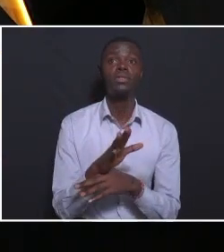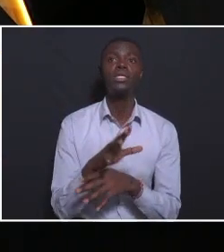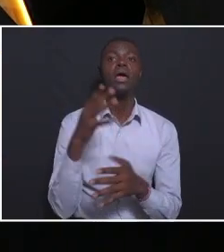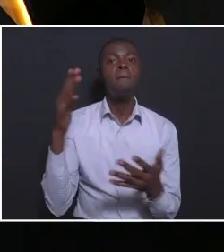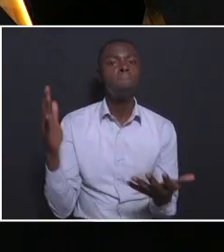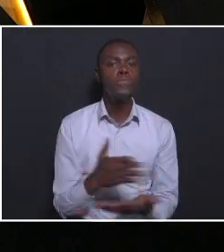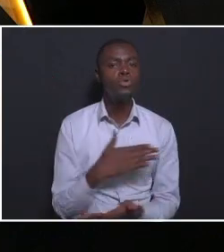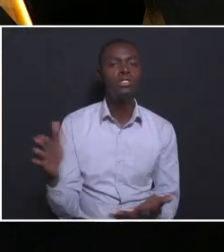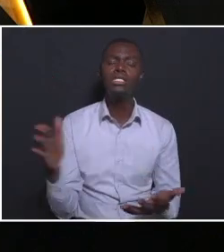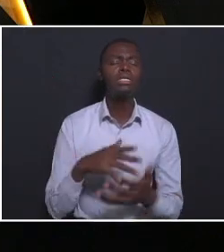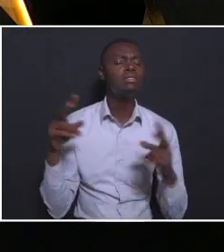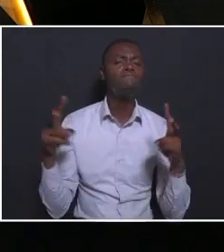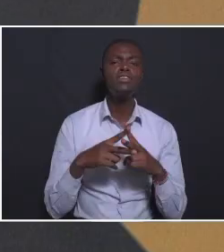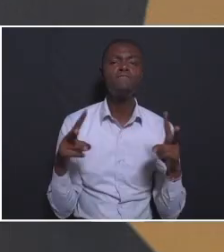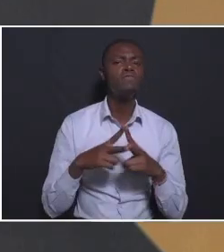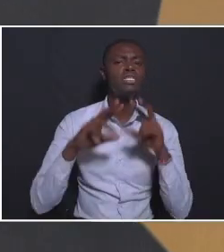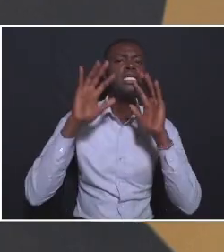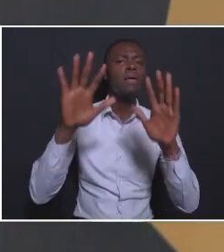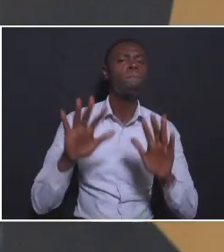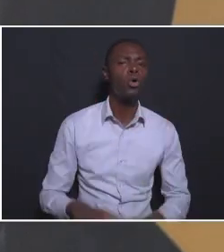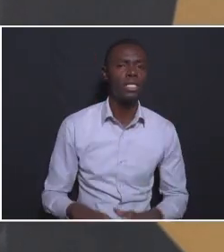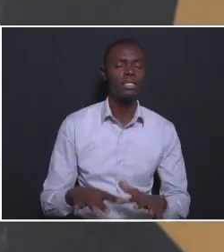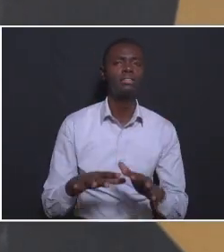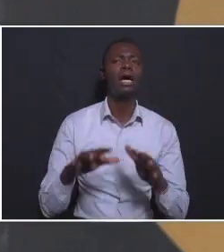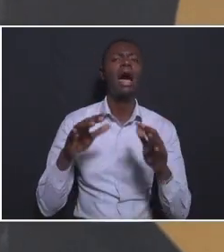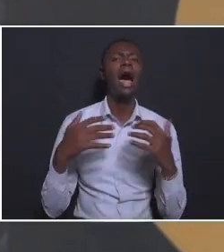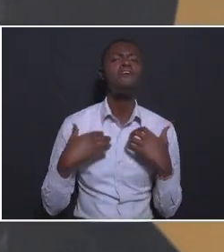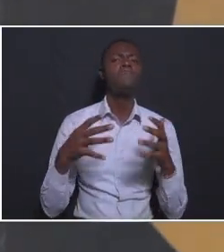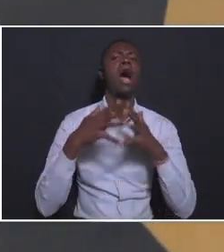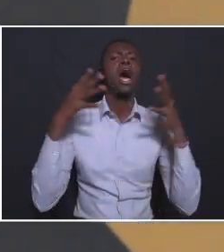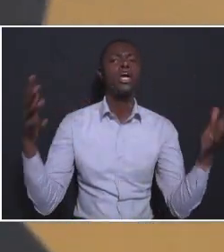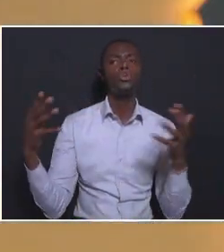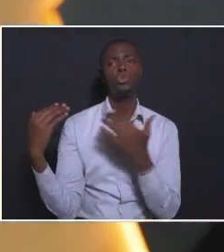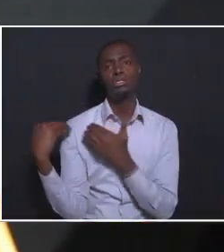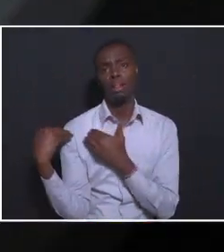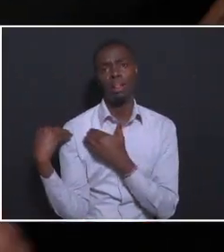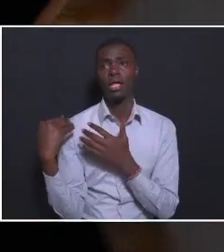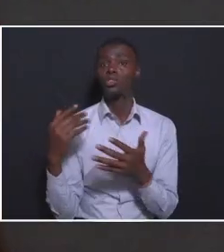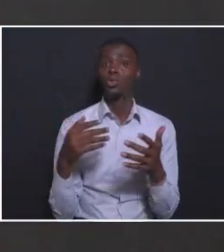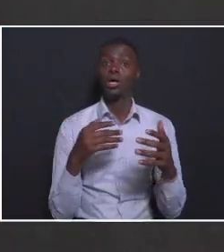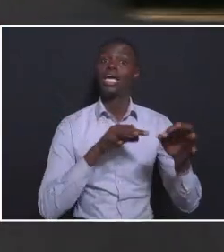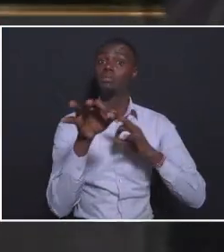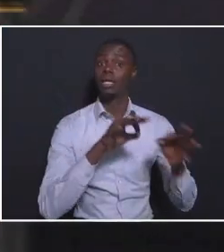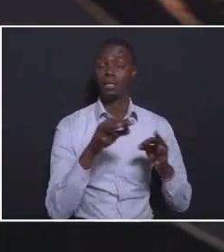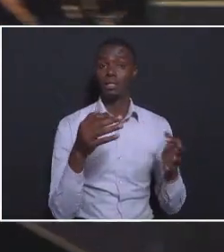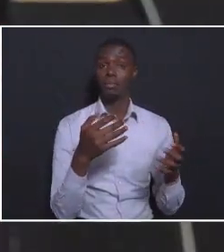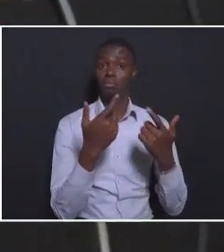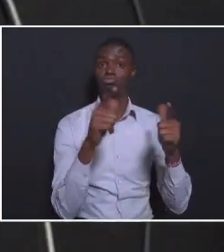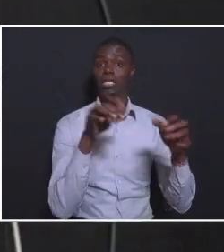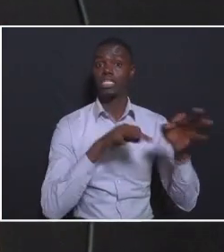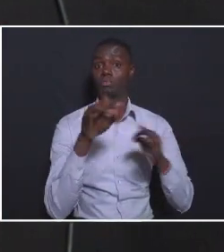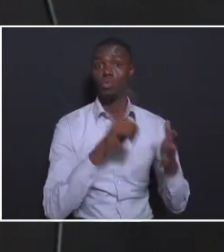Music plays a very huge role. Let's break down what happened in terms of music.